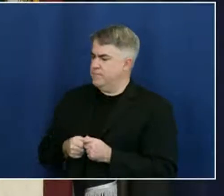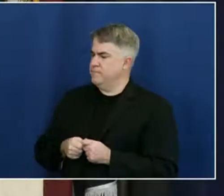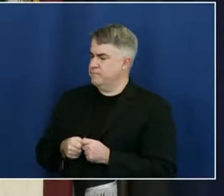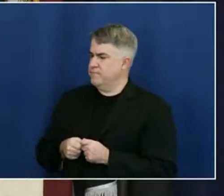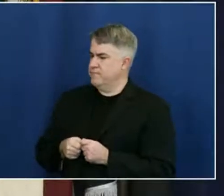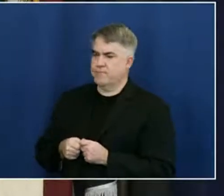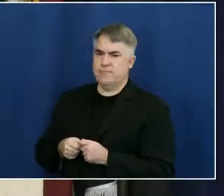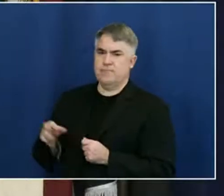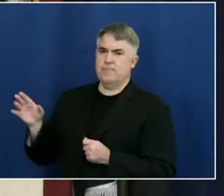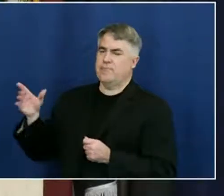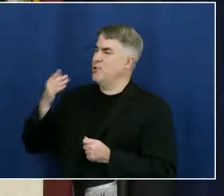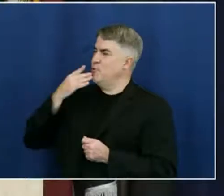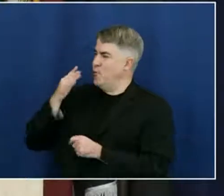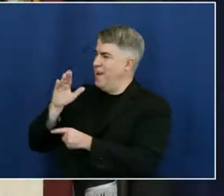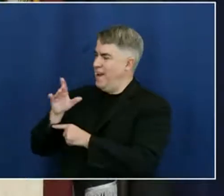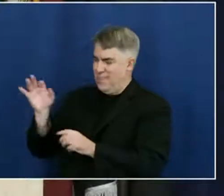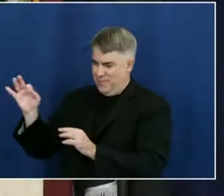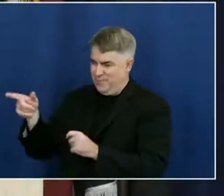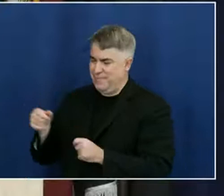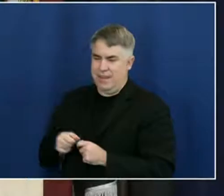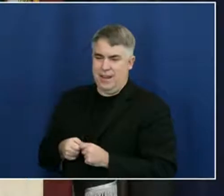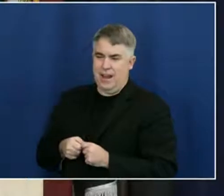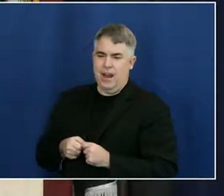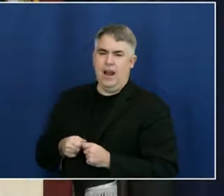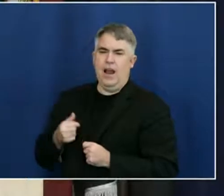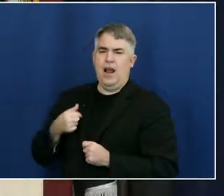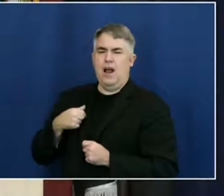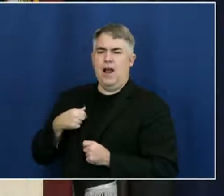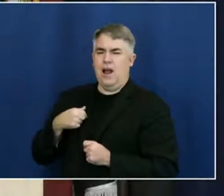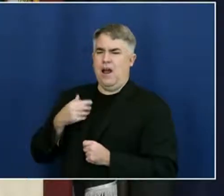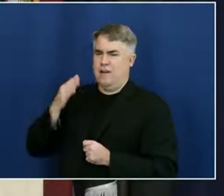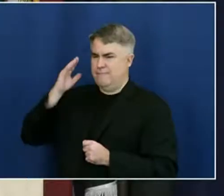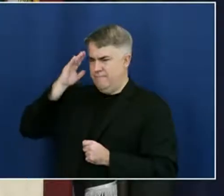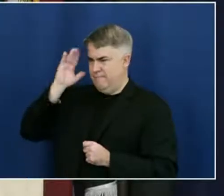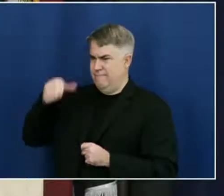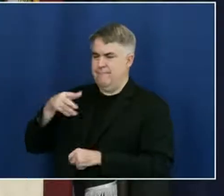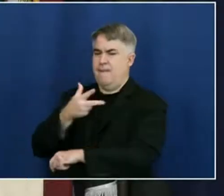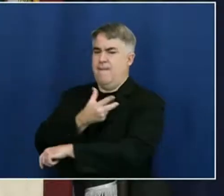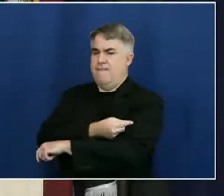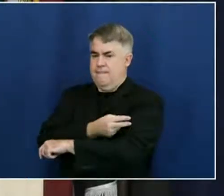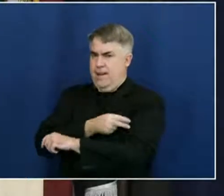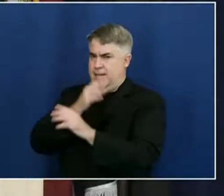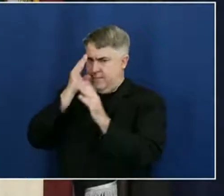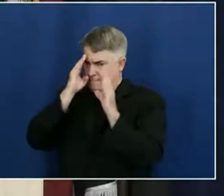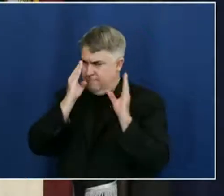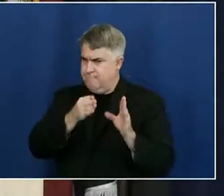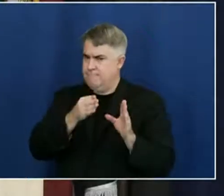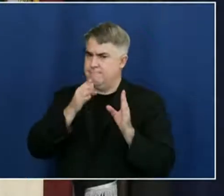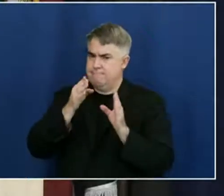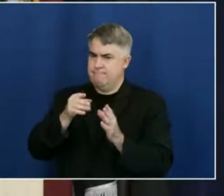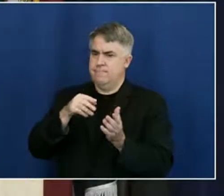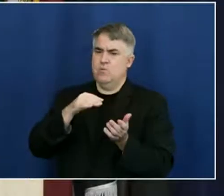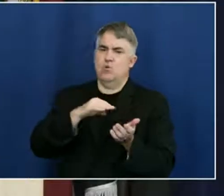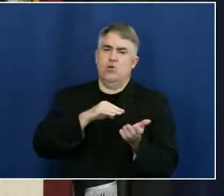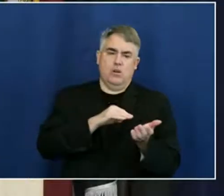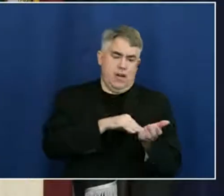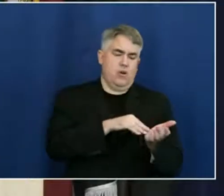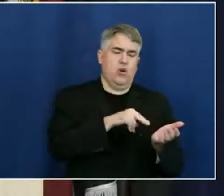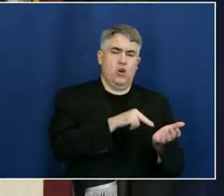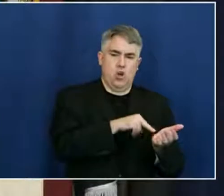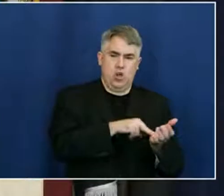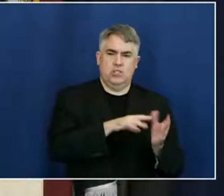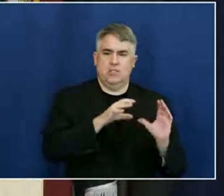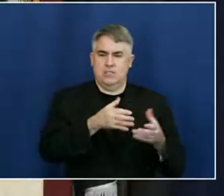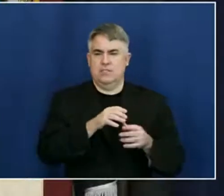Good afternoon, everybody. We know the priority is, in fact, to vaccinate healthcare workers and people over 65, and so far, based on today's